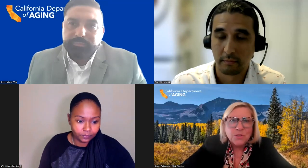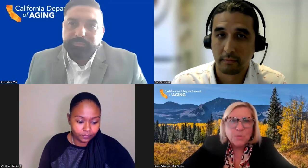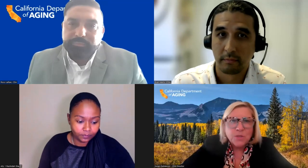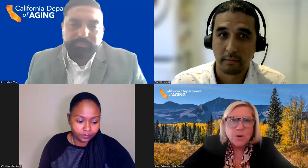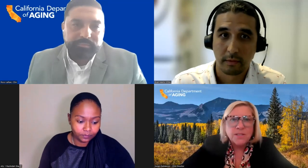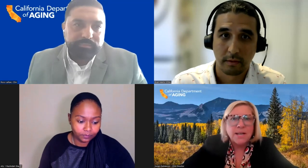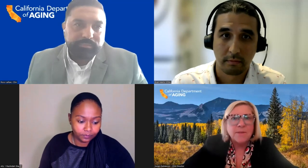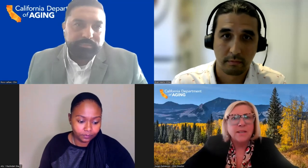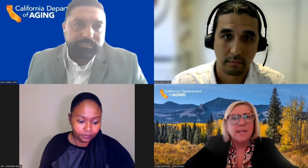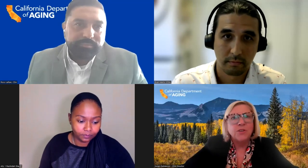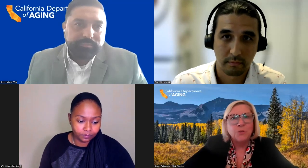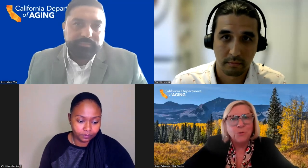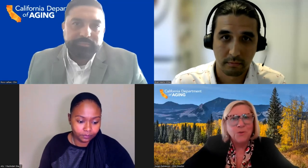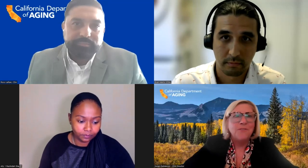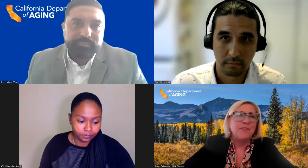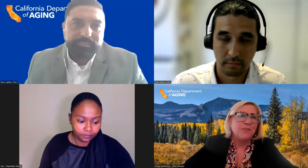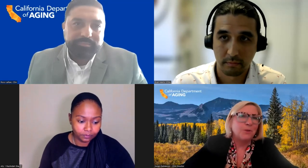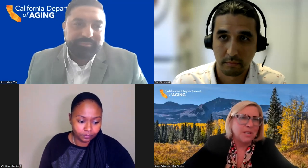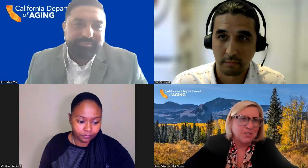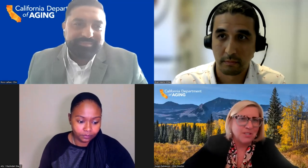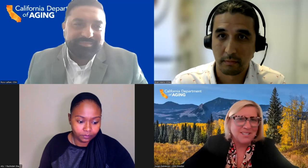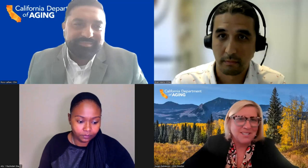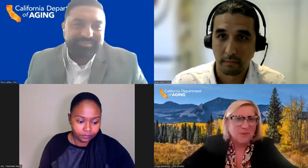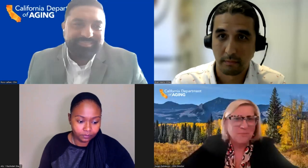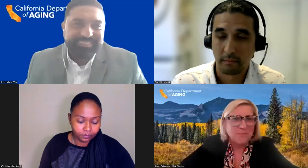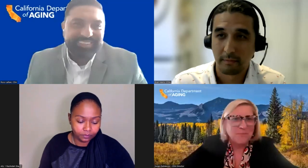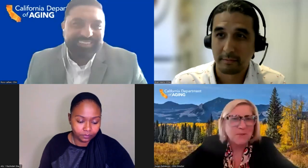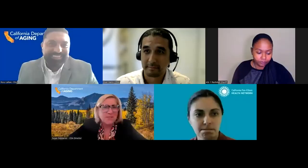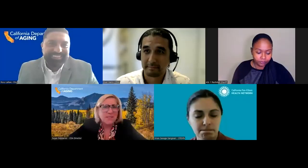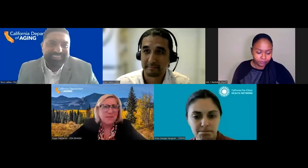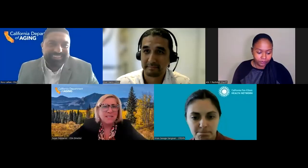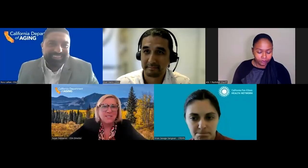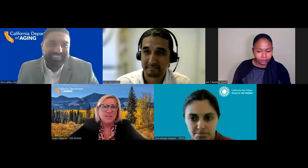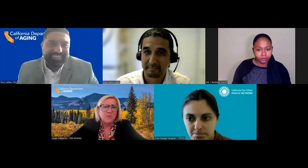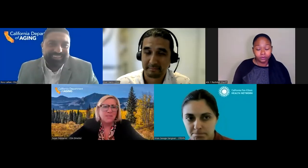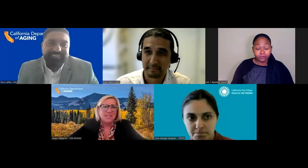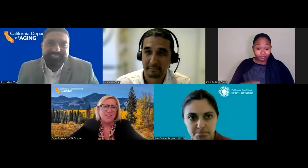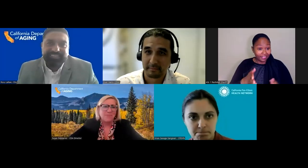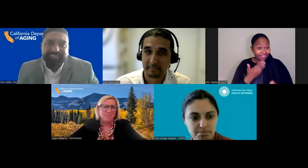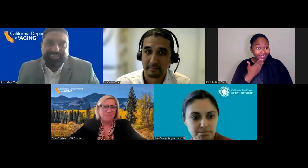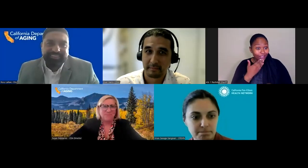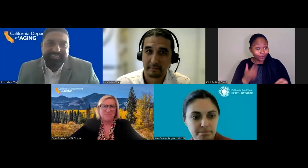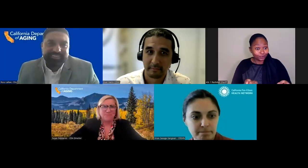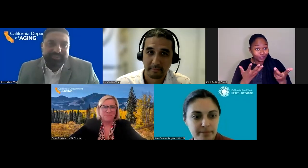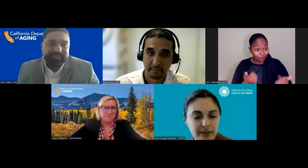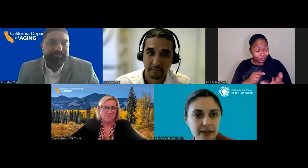Thank you so much, Ross. And I'm going to let you field the questions from members of the committee, starting with Karen.